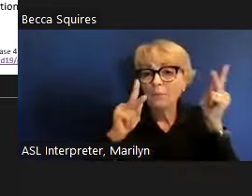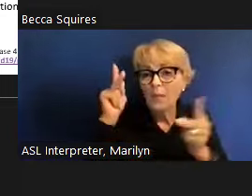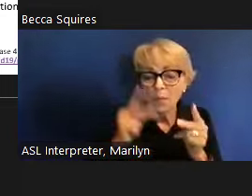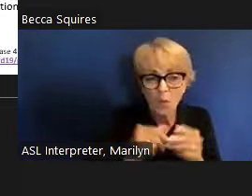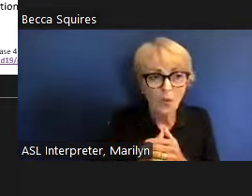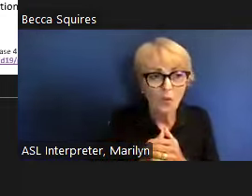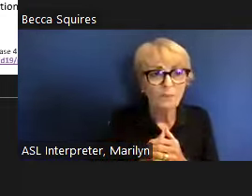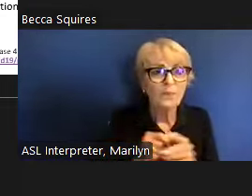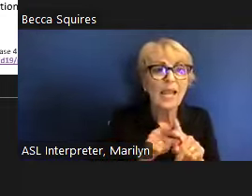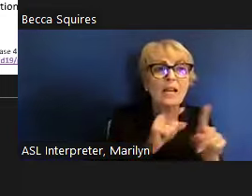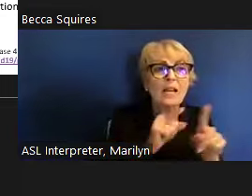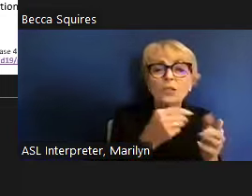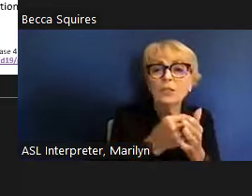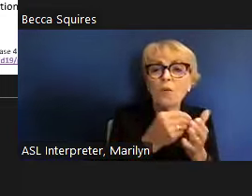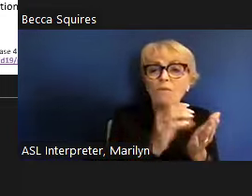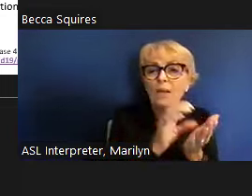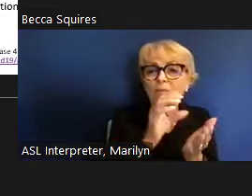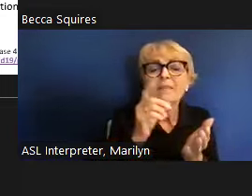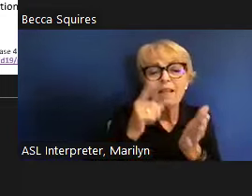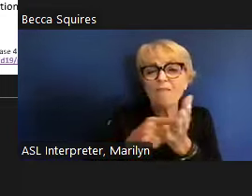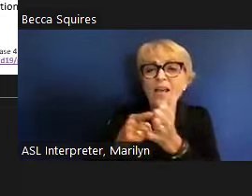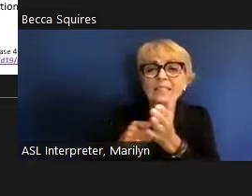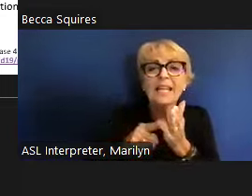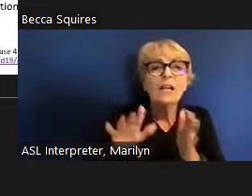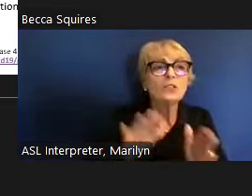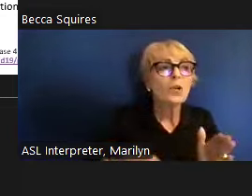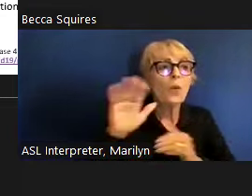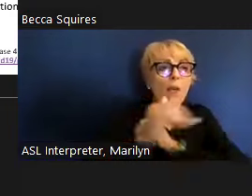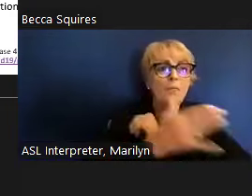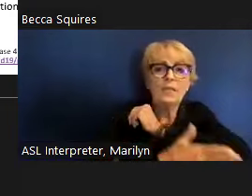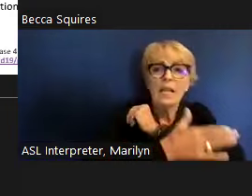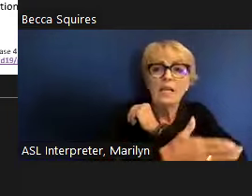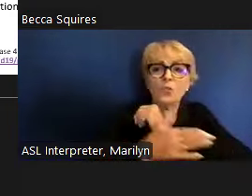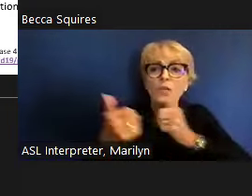We also funded investigators around the country to try and